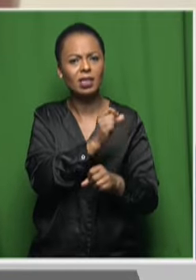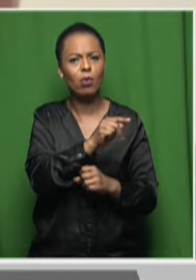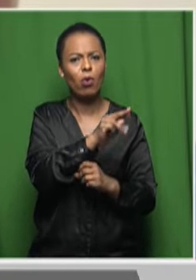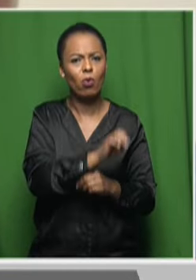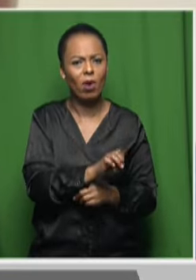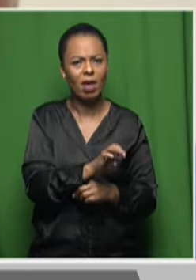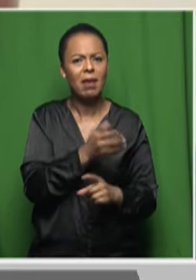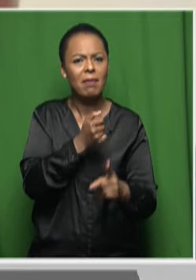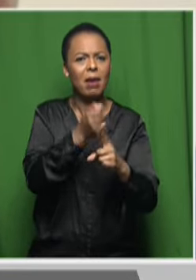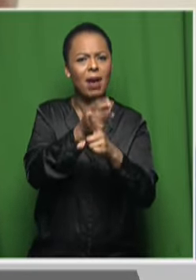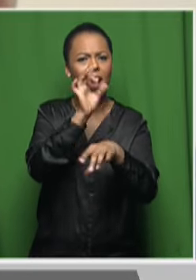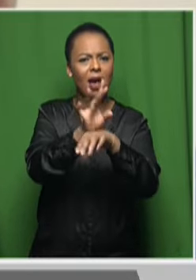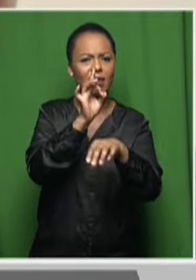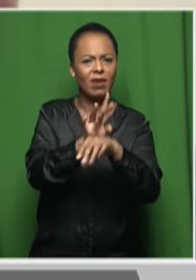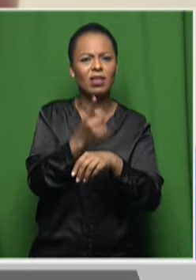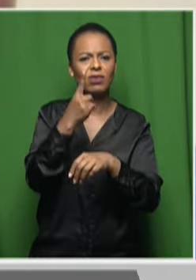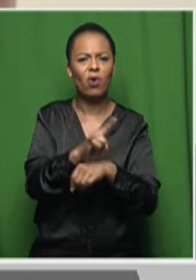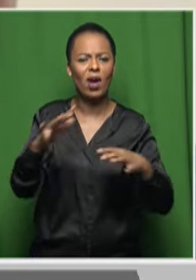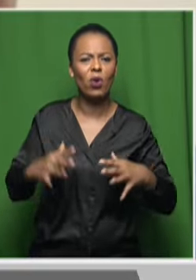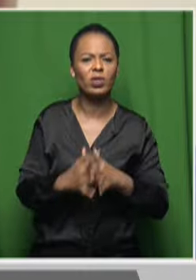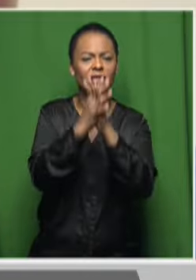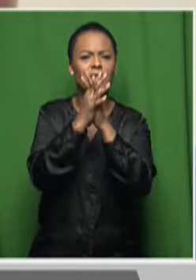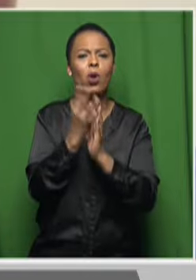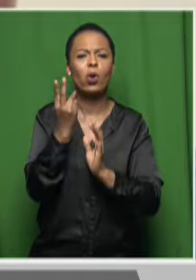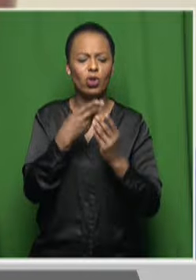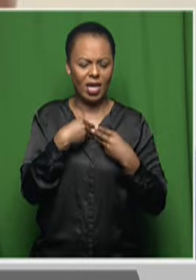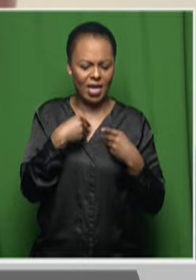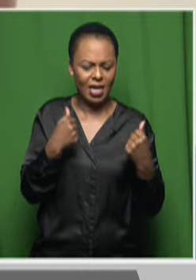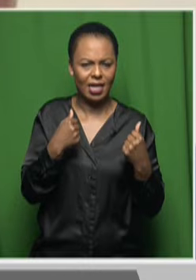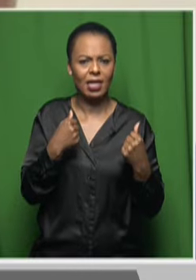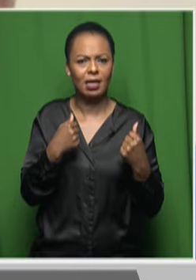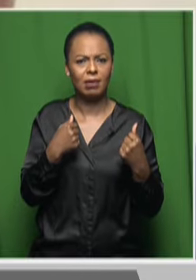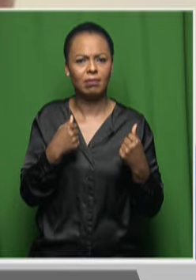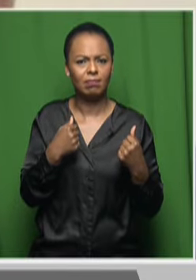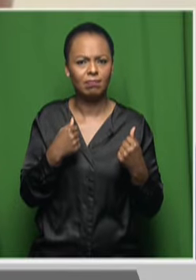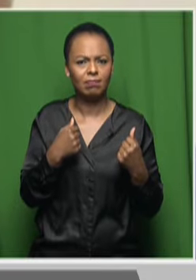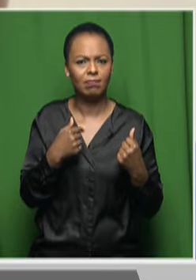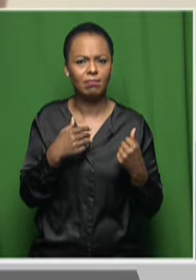towards this reconciliation and healing that we so desperately look for?